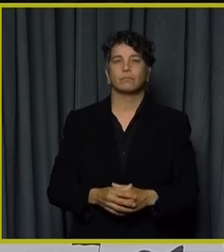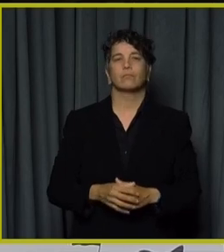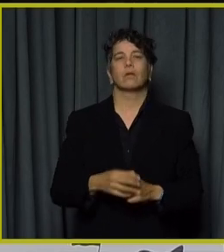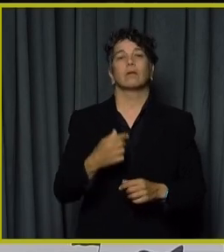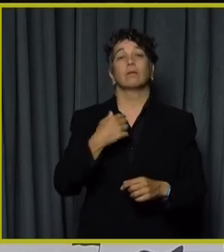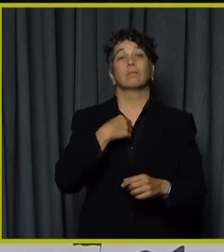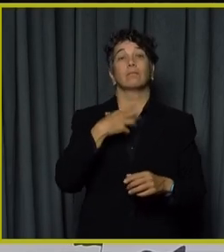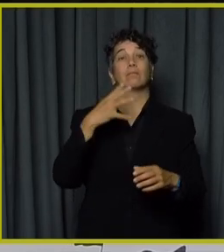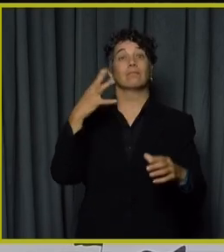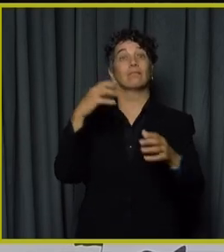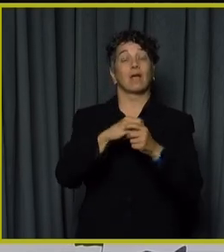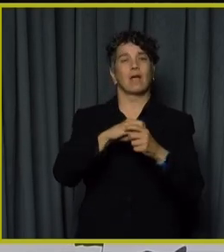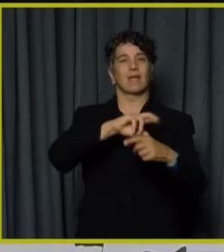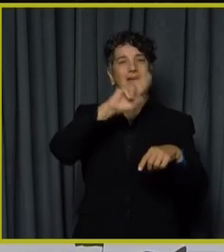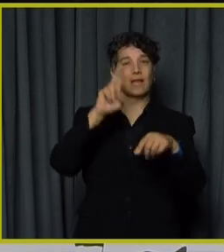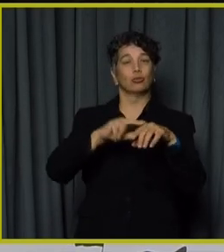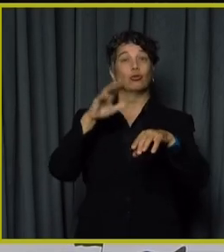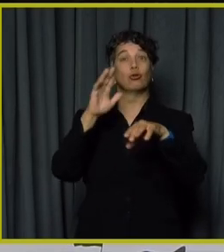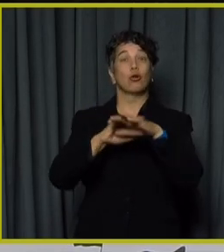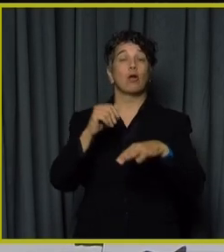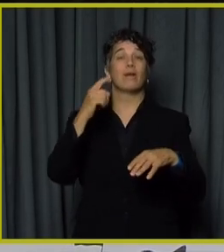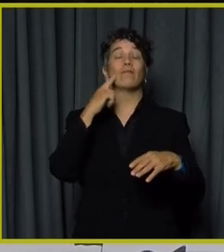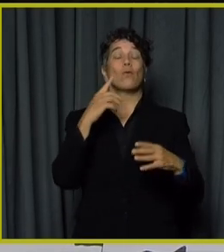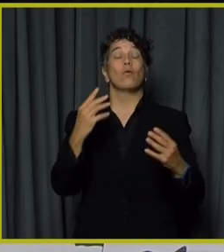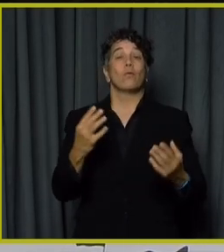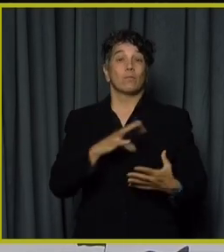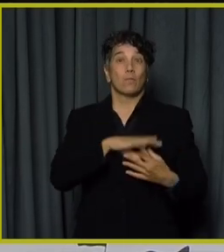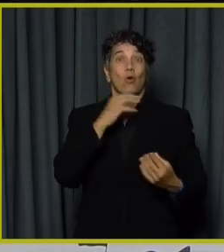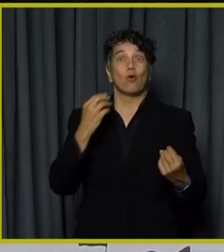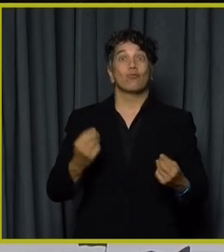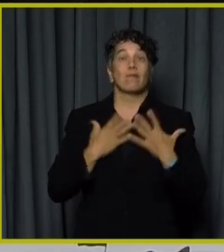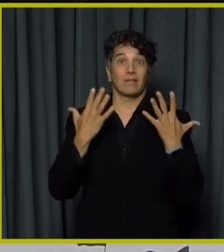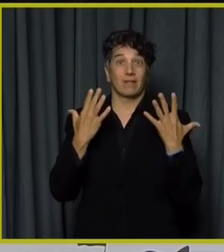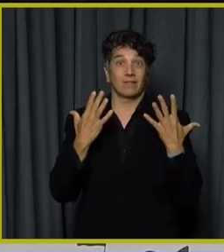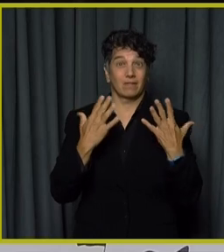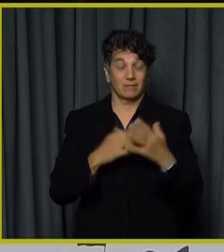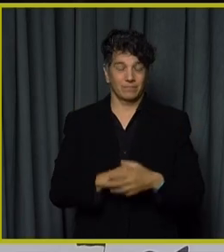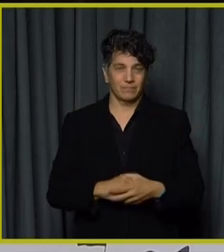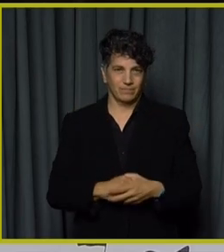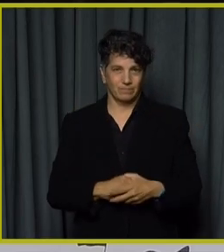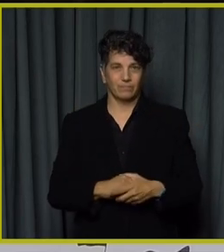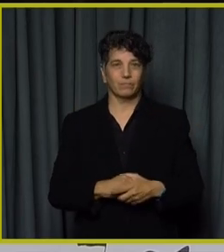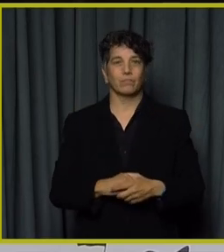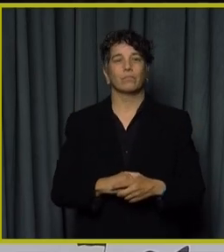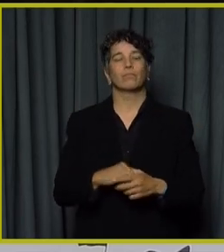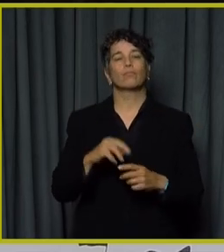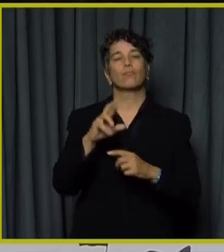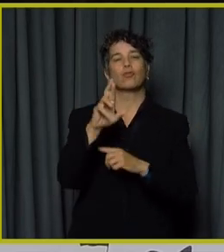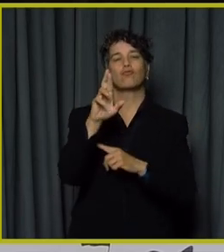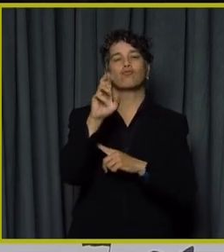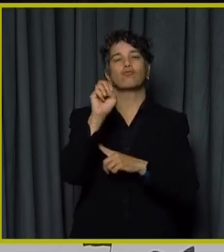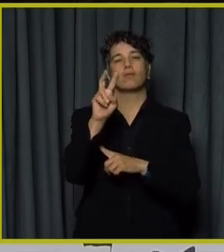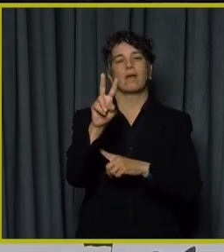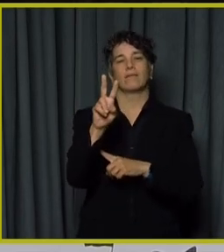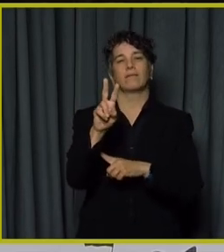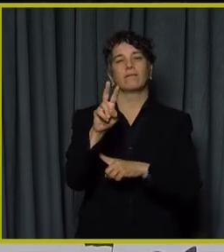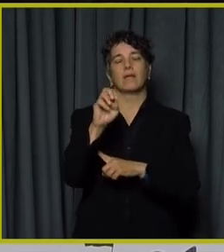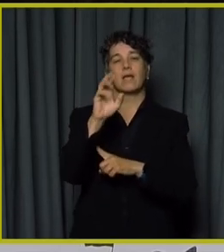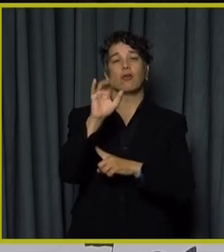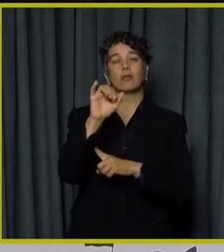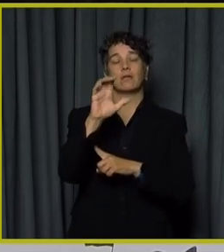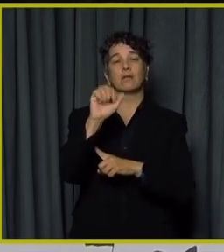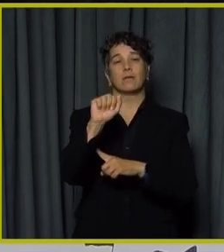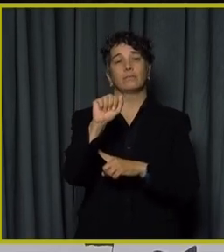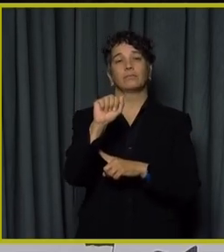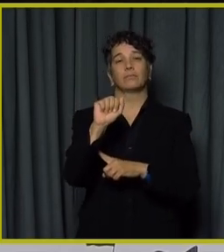revival. And my name is Reverend Erica Williams, and I am co-director of the Moral Fusion Student Organizing Fellowship